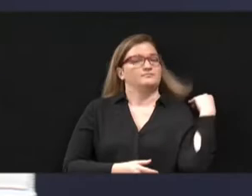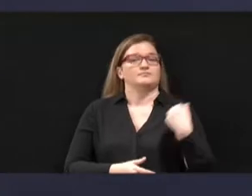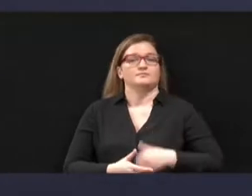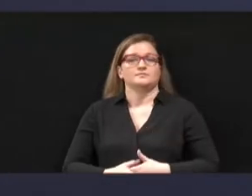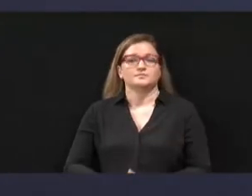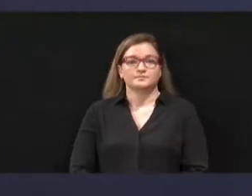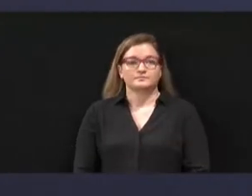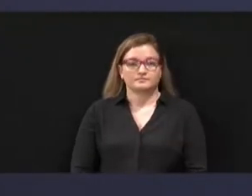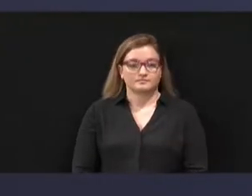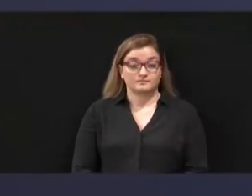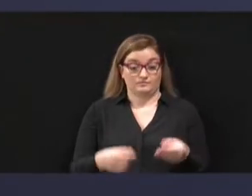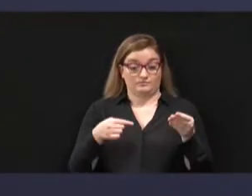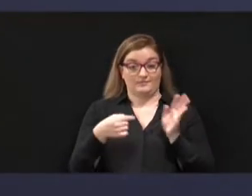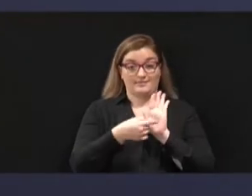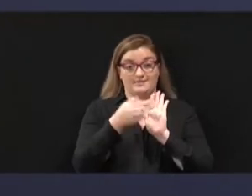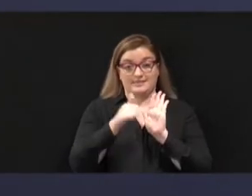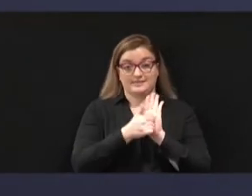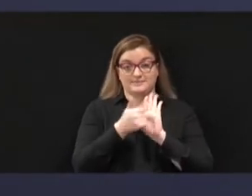So it's this one.